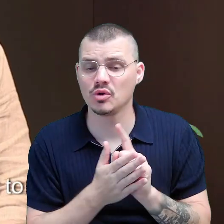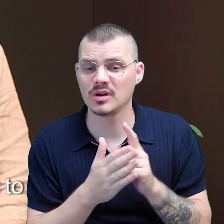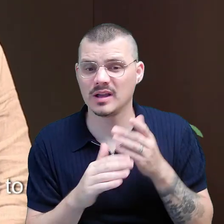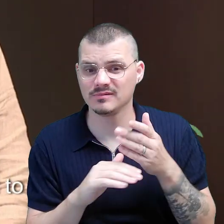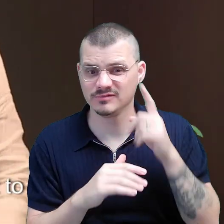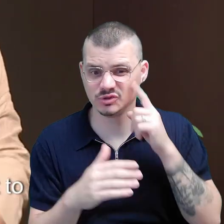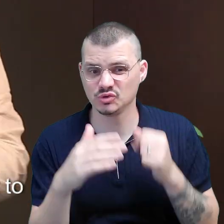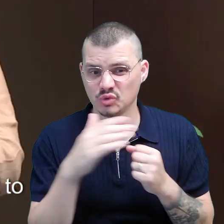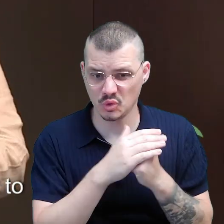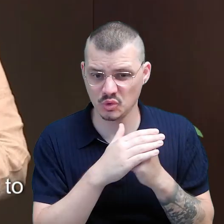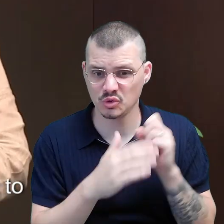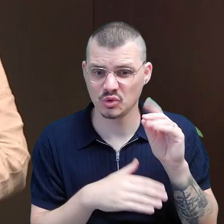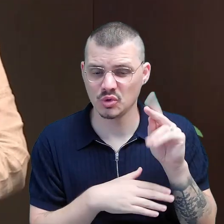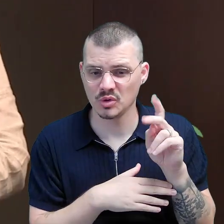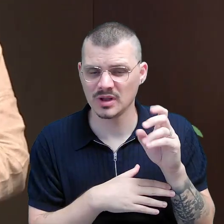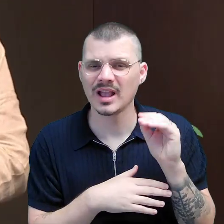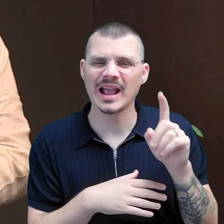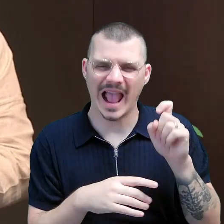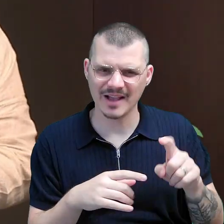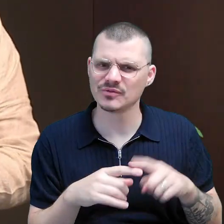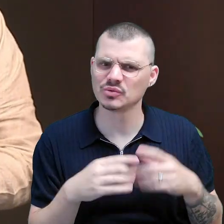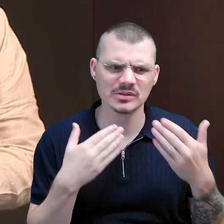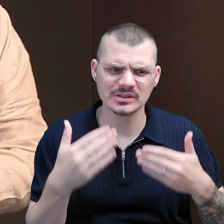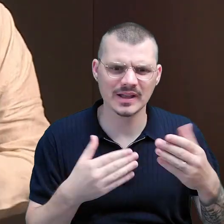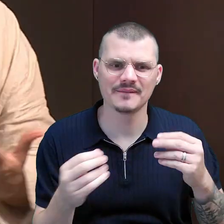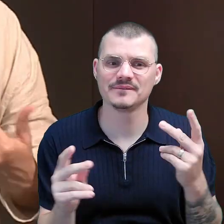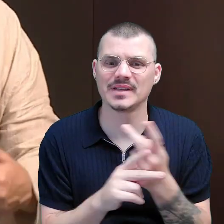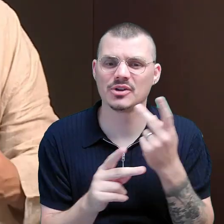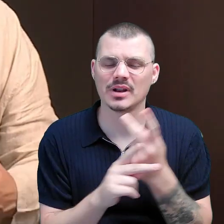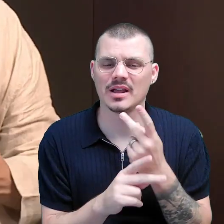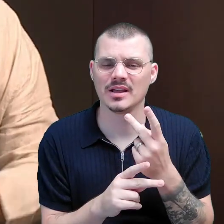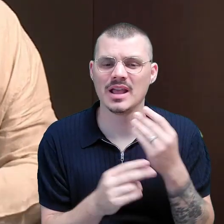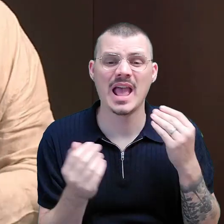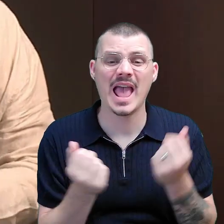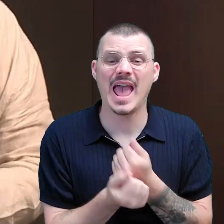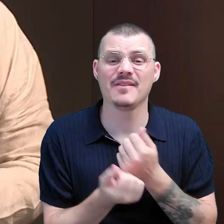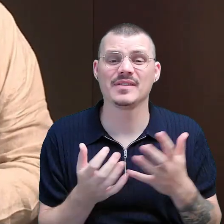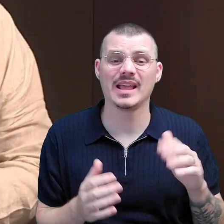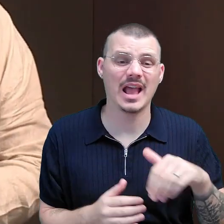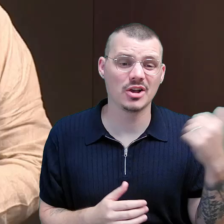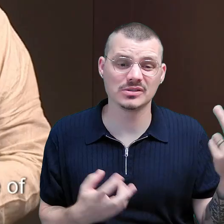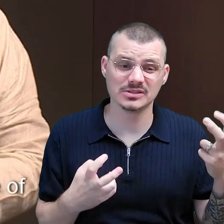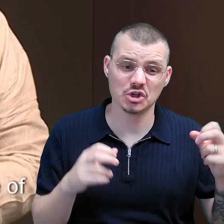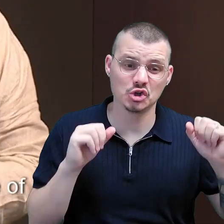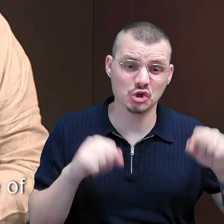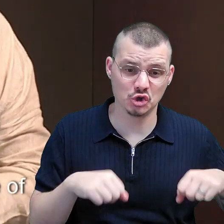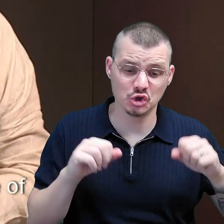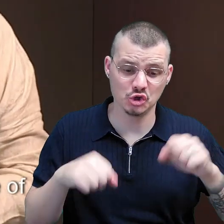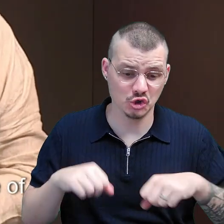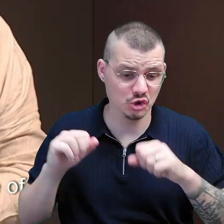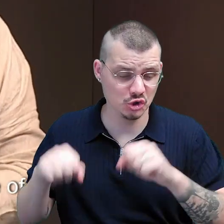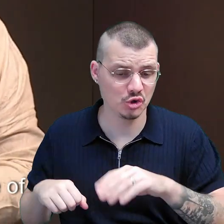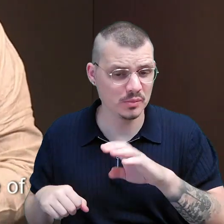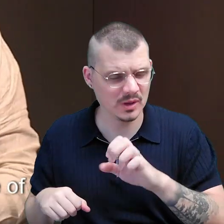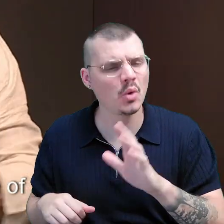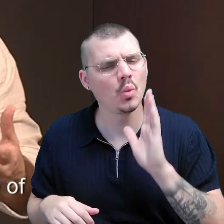know they need to get on it to figure it out. And everything else it could be will get evaluated in that same